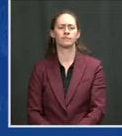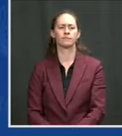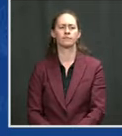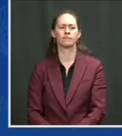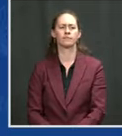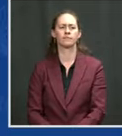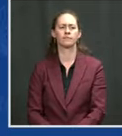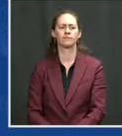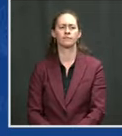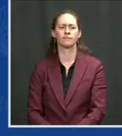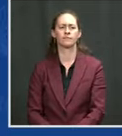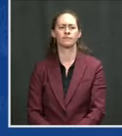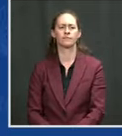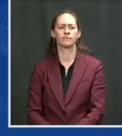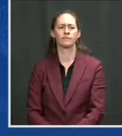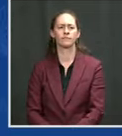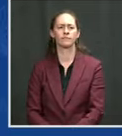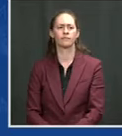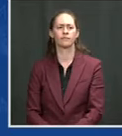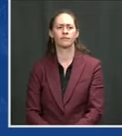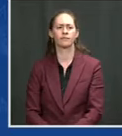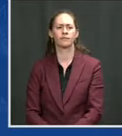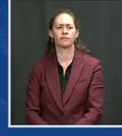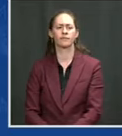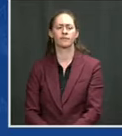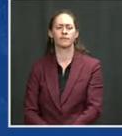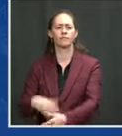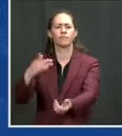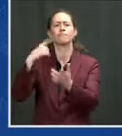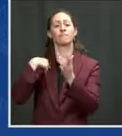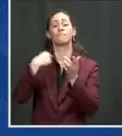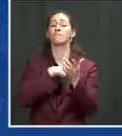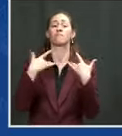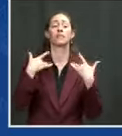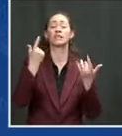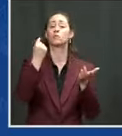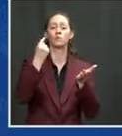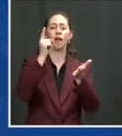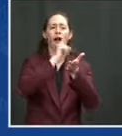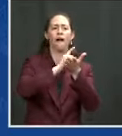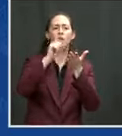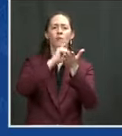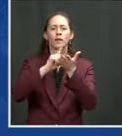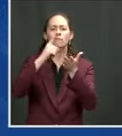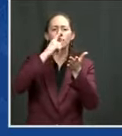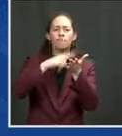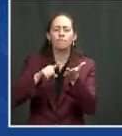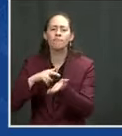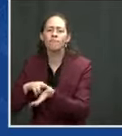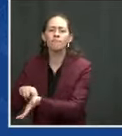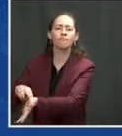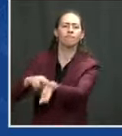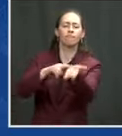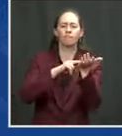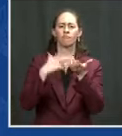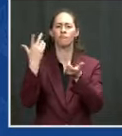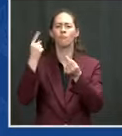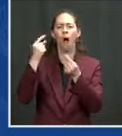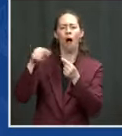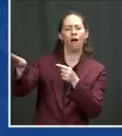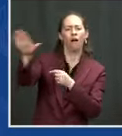we are in the field every day of every week, constantly getting new data to understand that population that is remaining